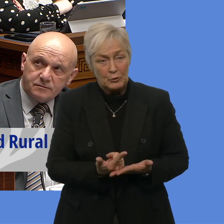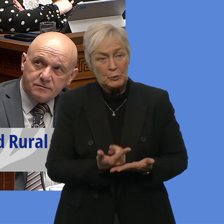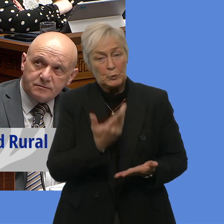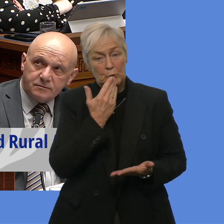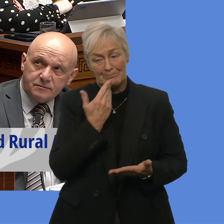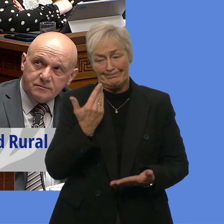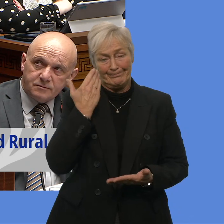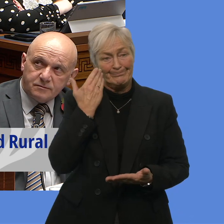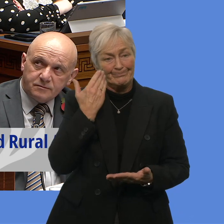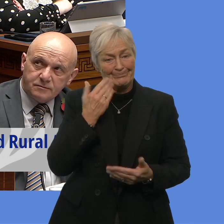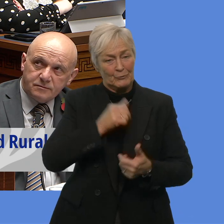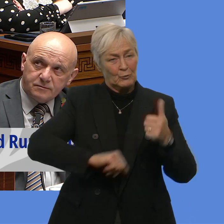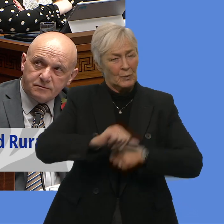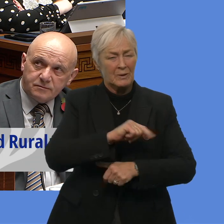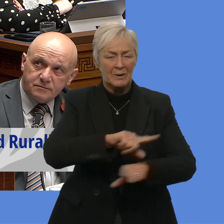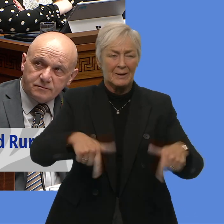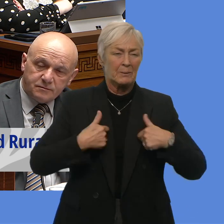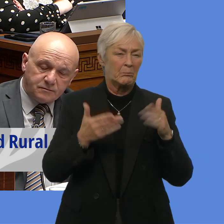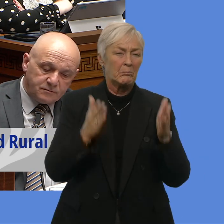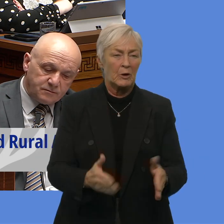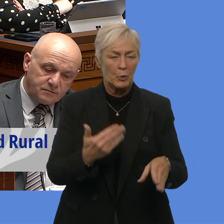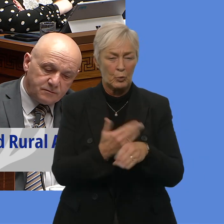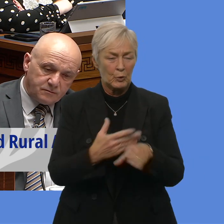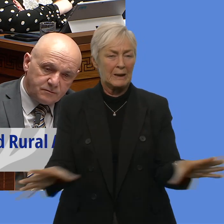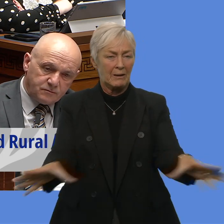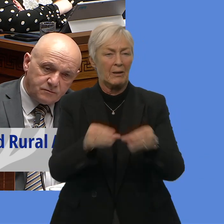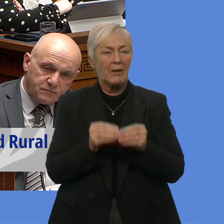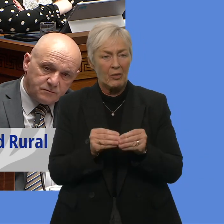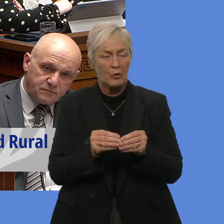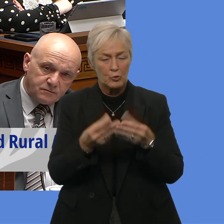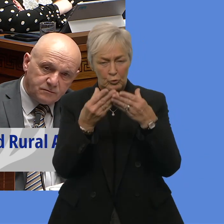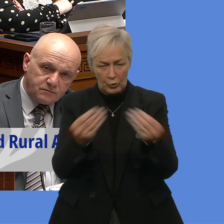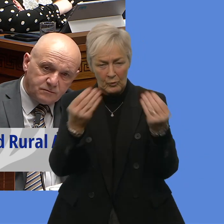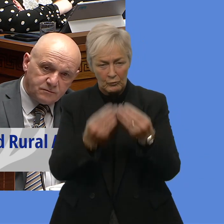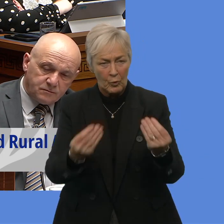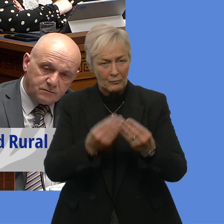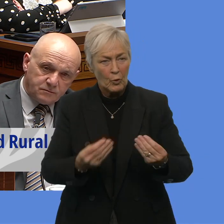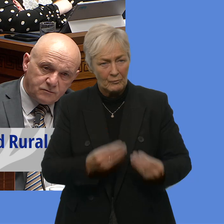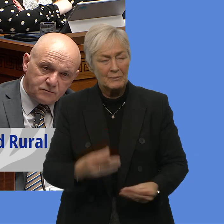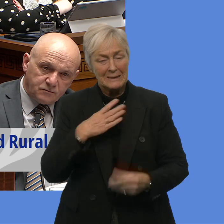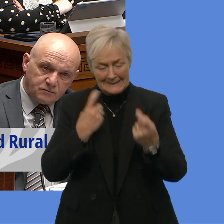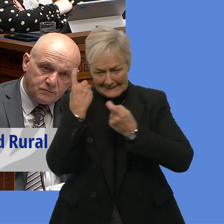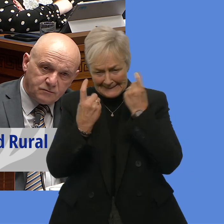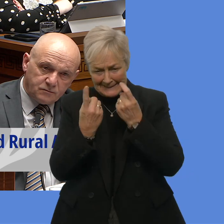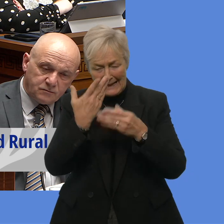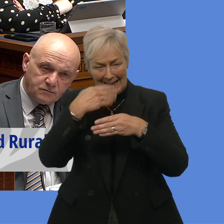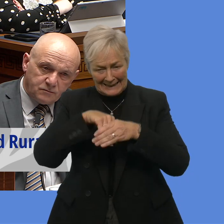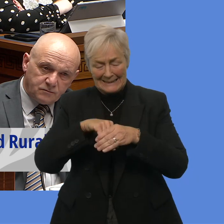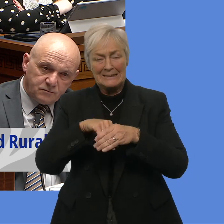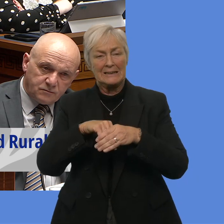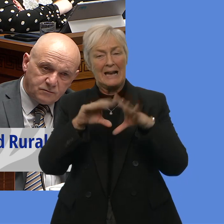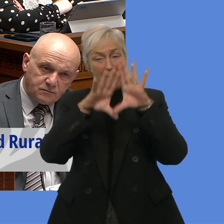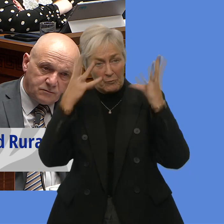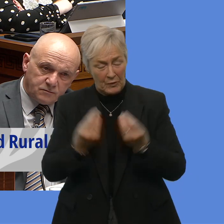recent months around this, because we need to work together to address these issues. We do need to invest in wastewater infrastructure, but we also need to take